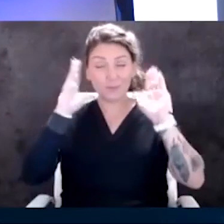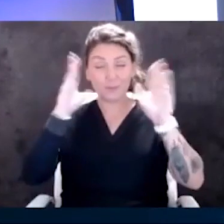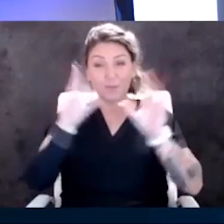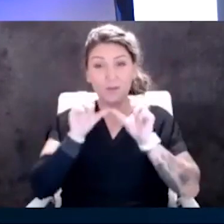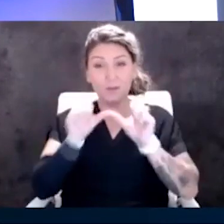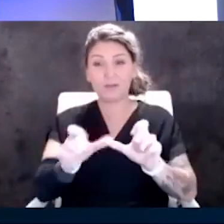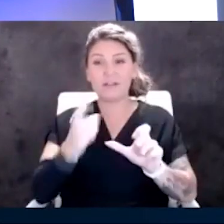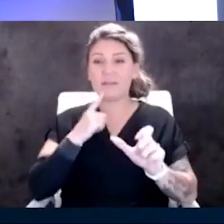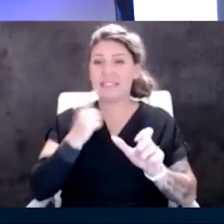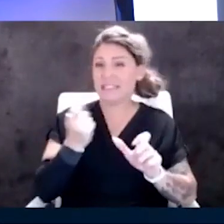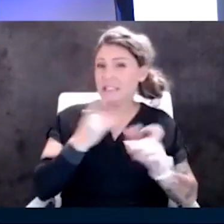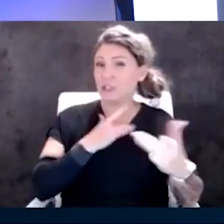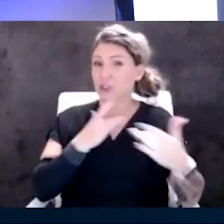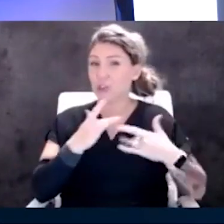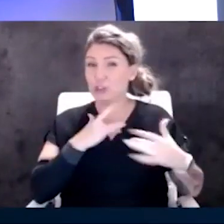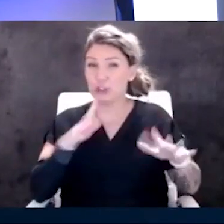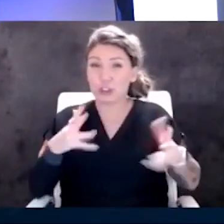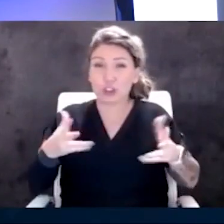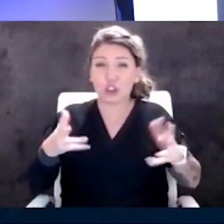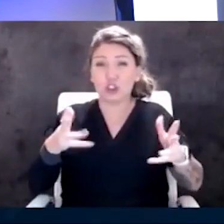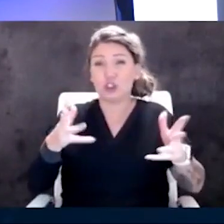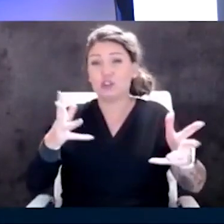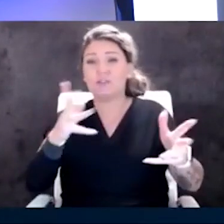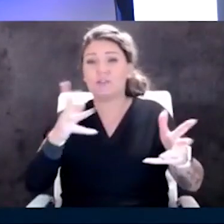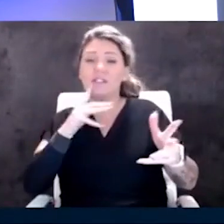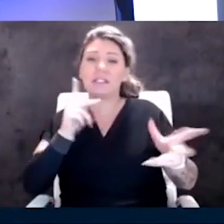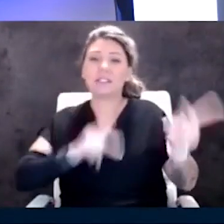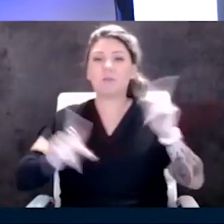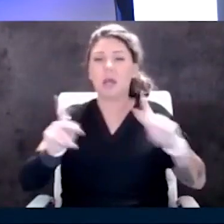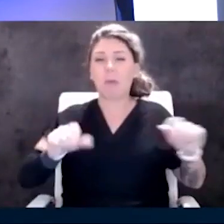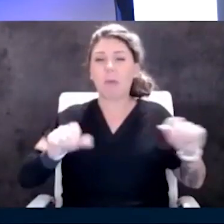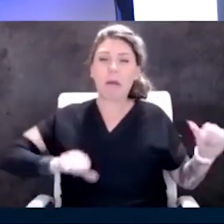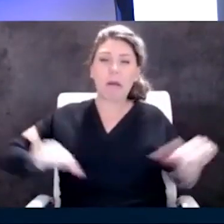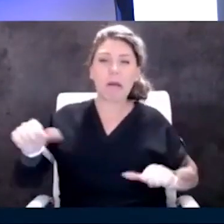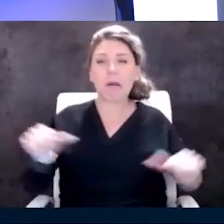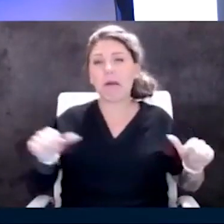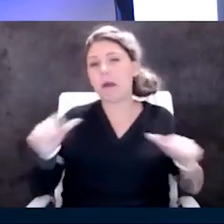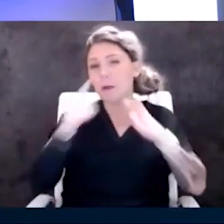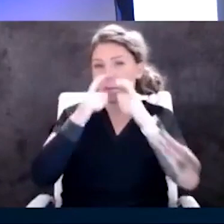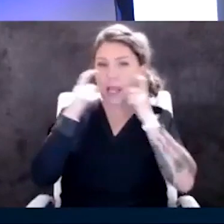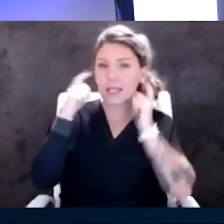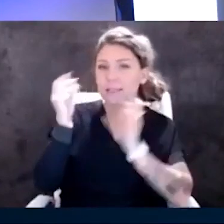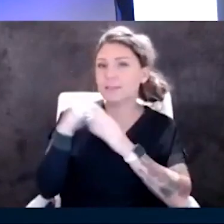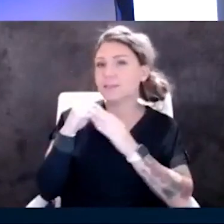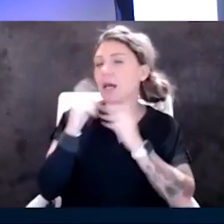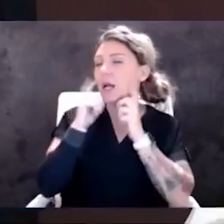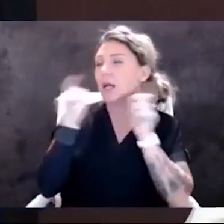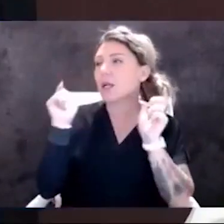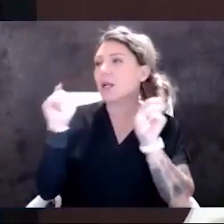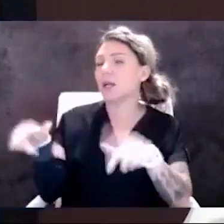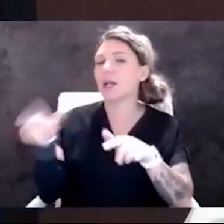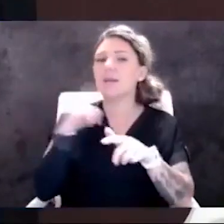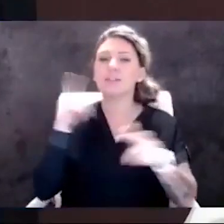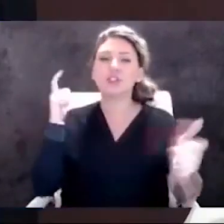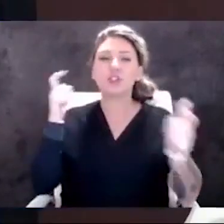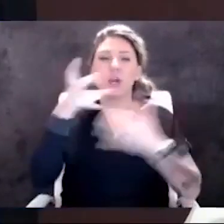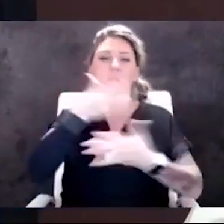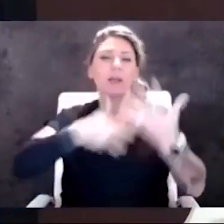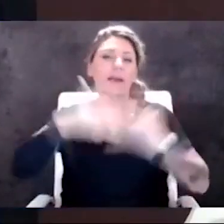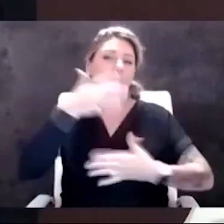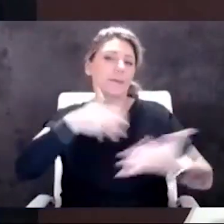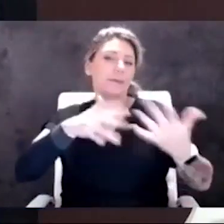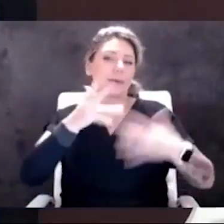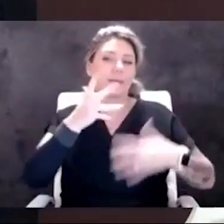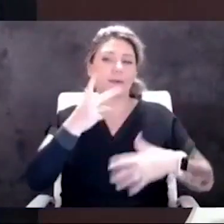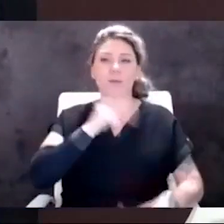about people getting a little cocky around masking, especially indoors, taking the masks off, big gatherings, and we saw what happened